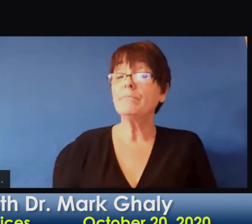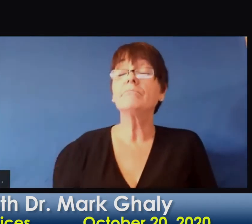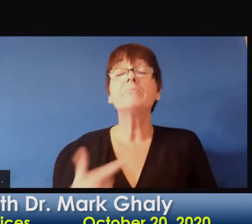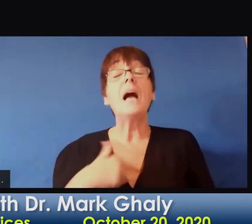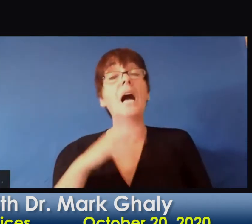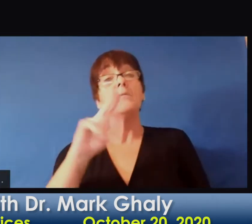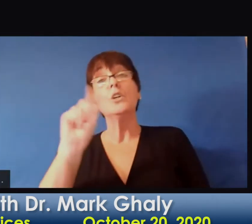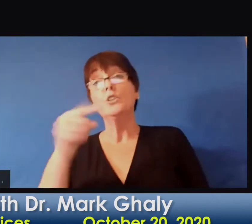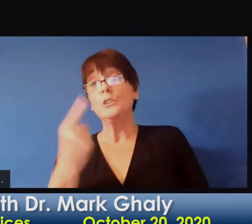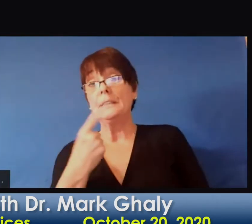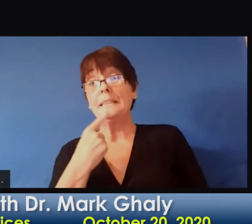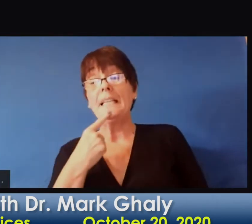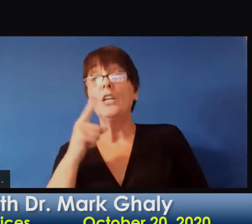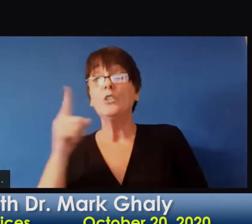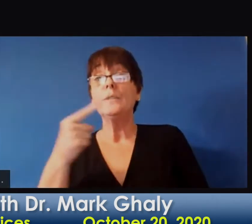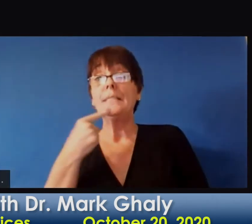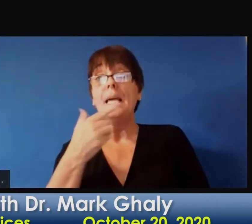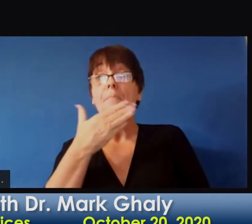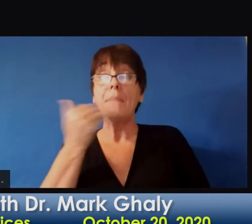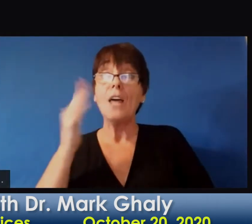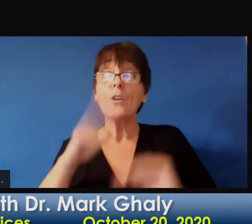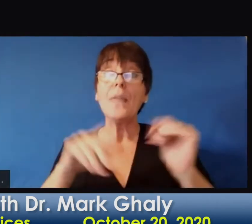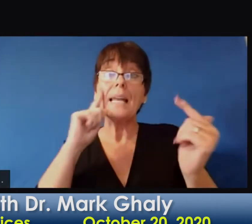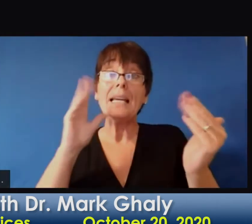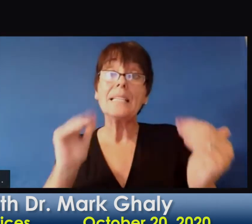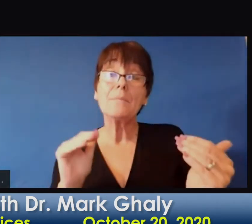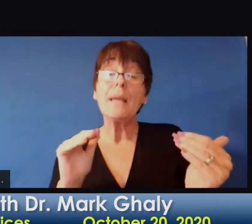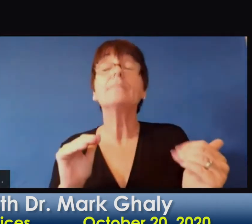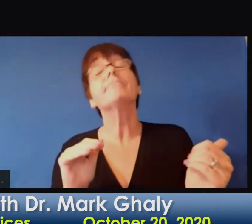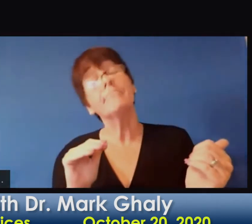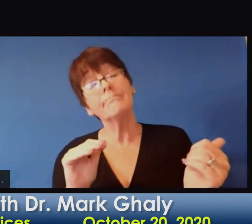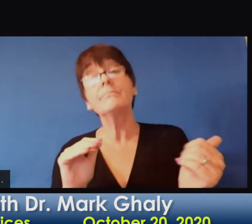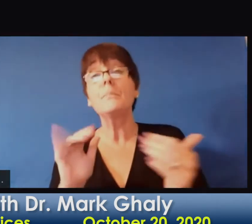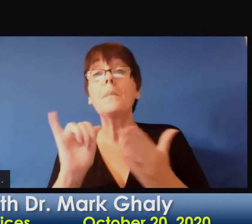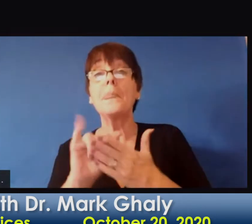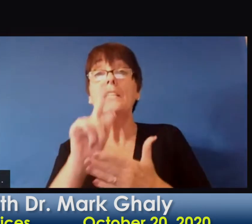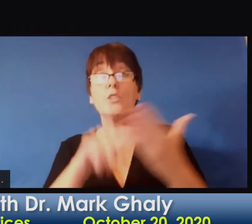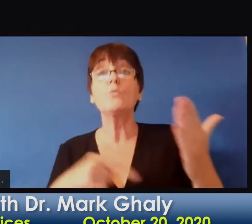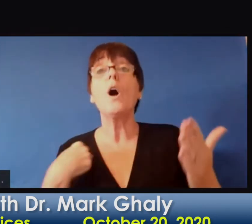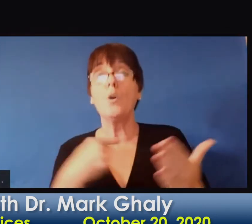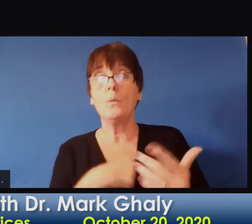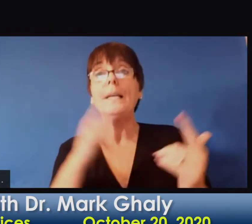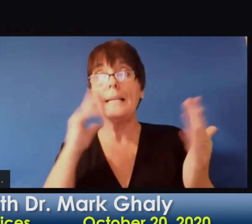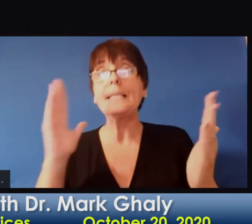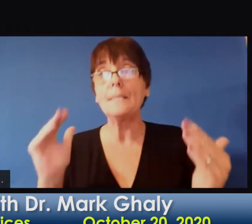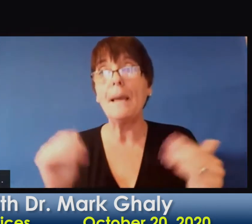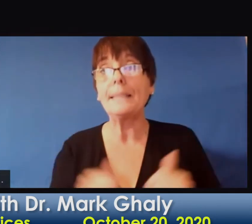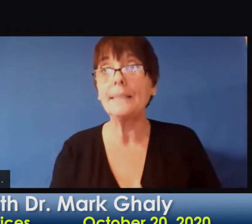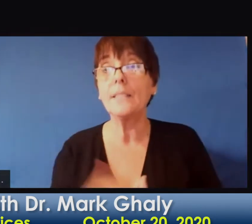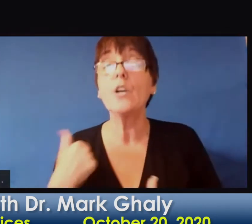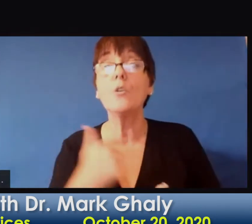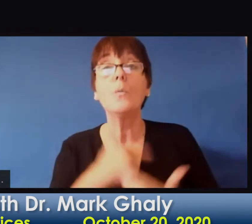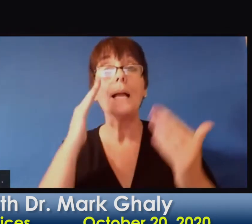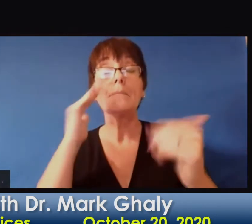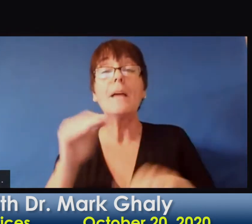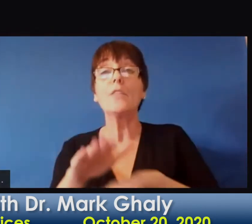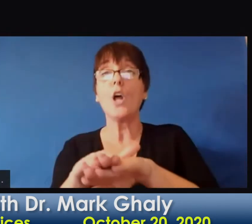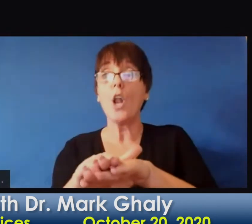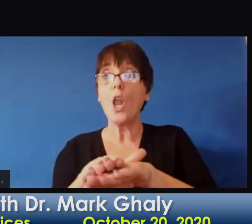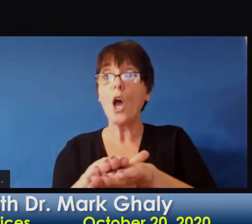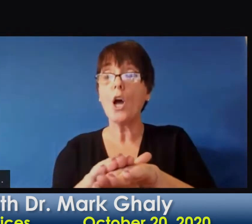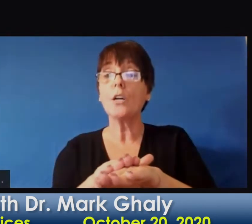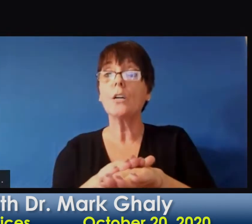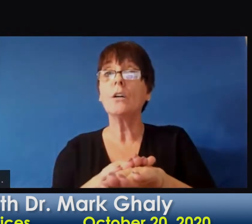say, you said better than expected. This is what we expected. We expected that the slow and stringent